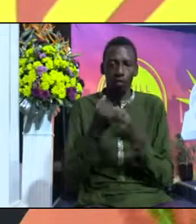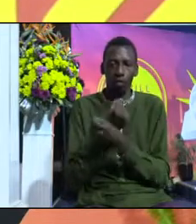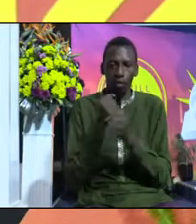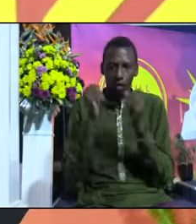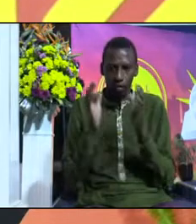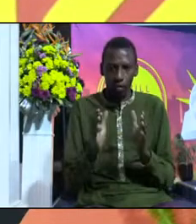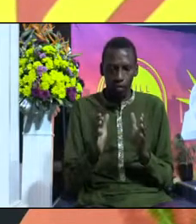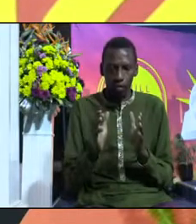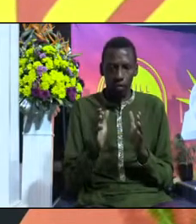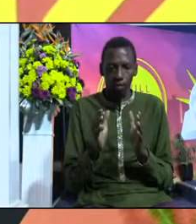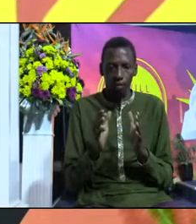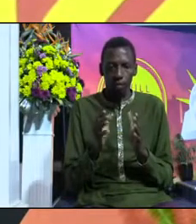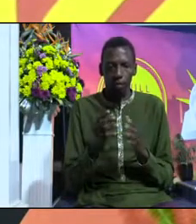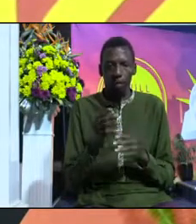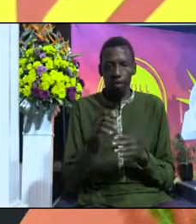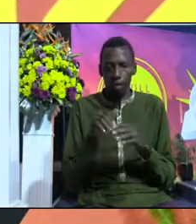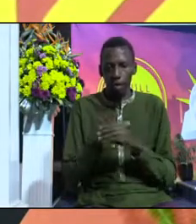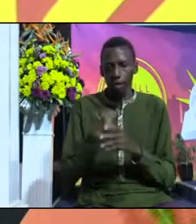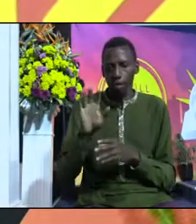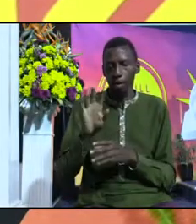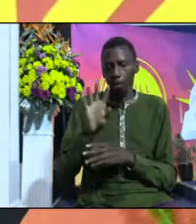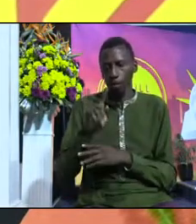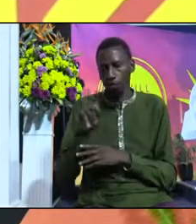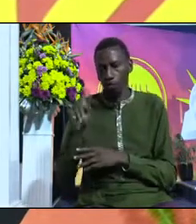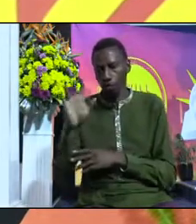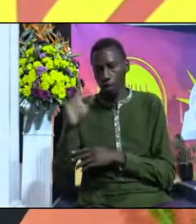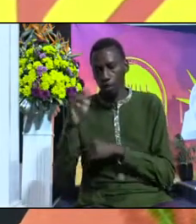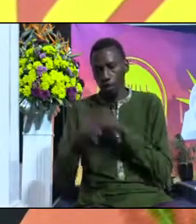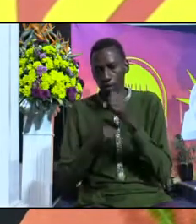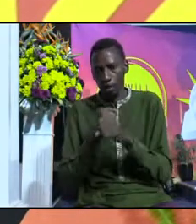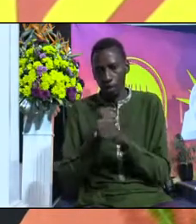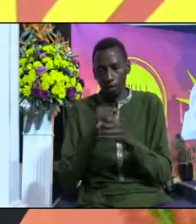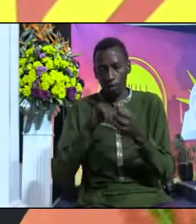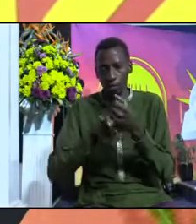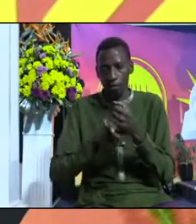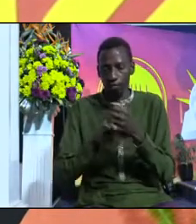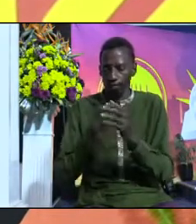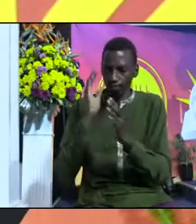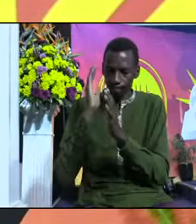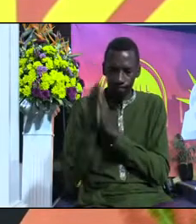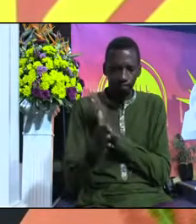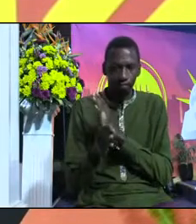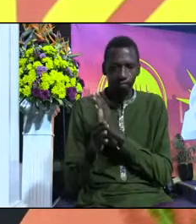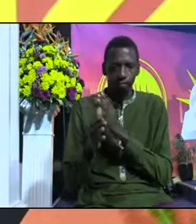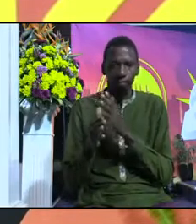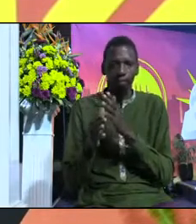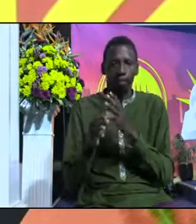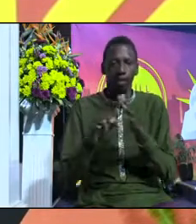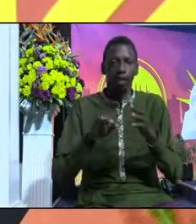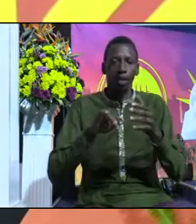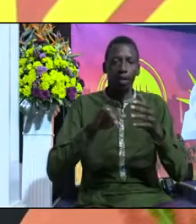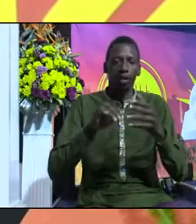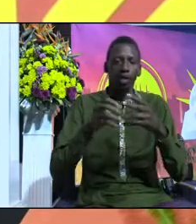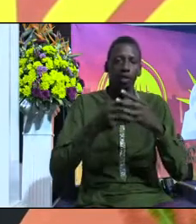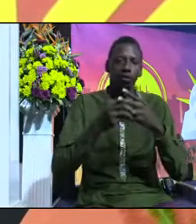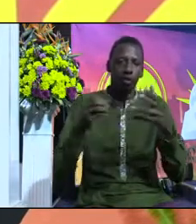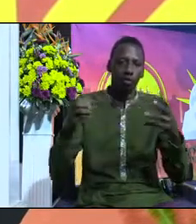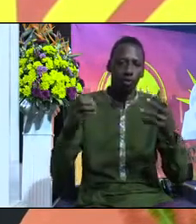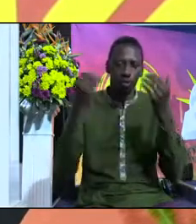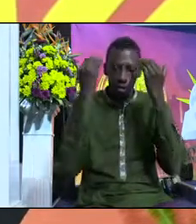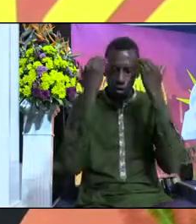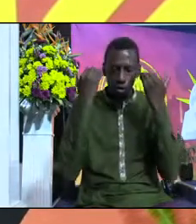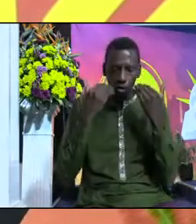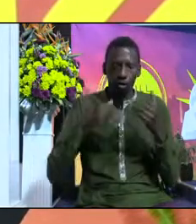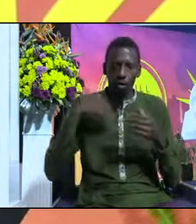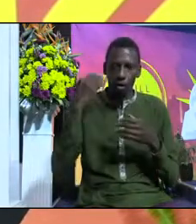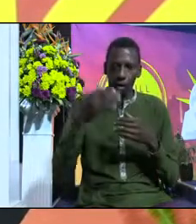his 4 to 5 years of marriage, he would have been headed for the divorce course every other week.